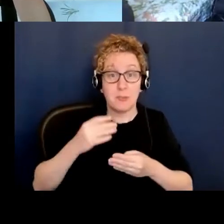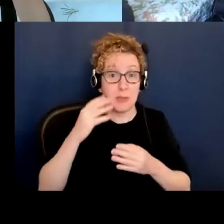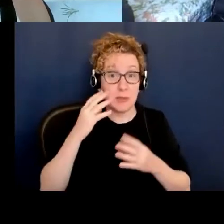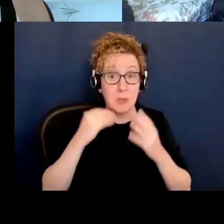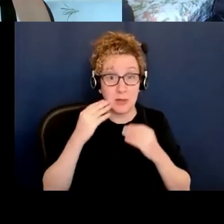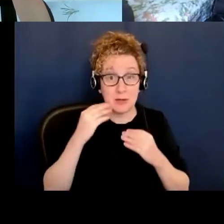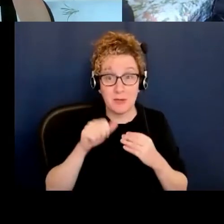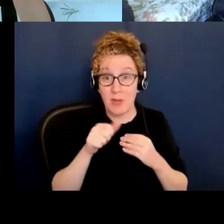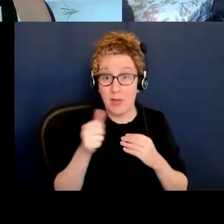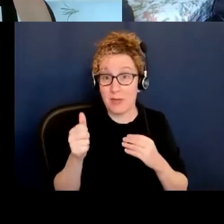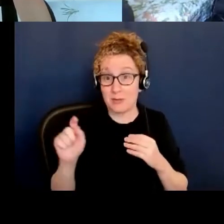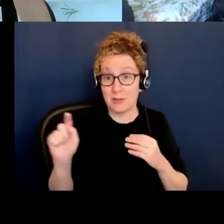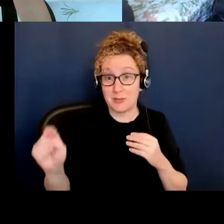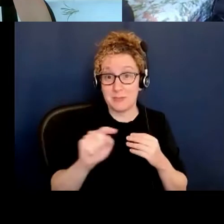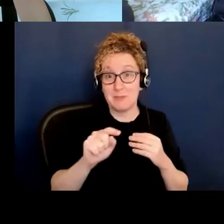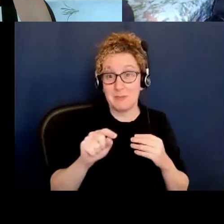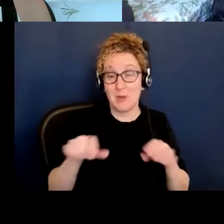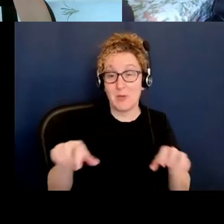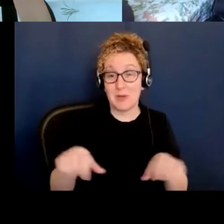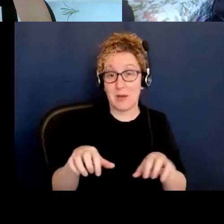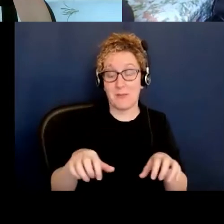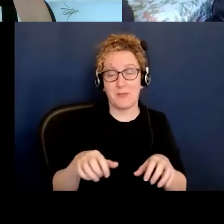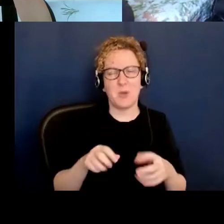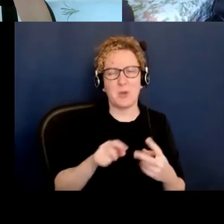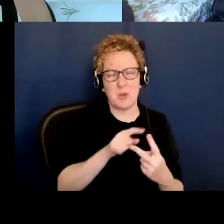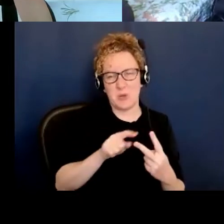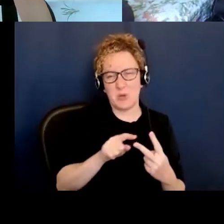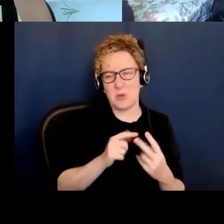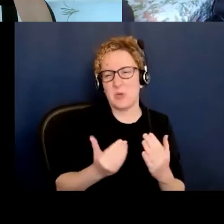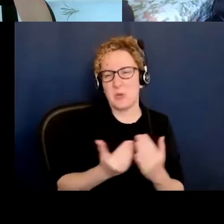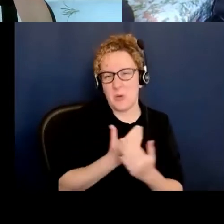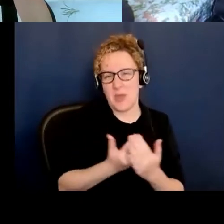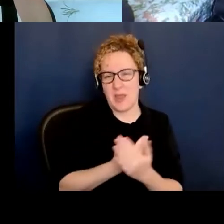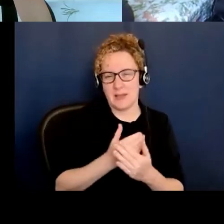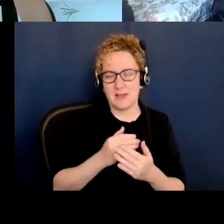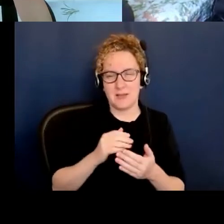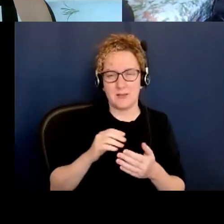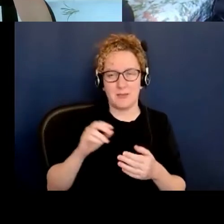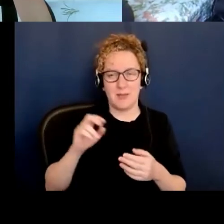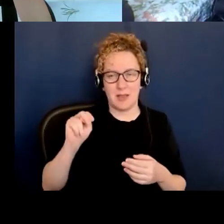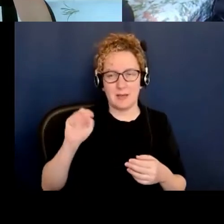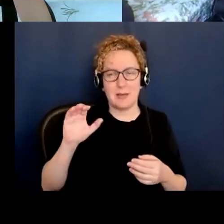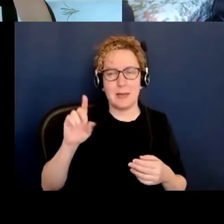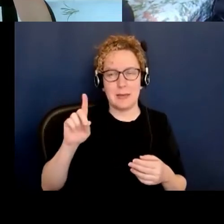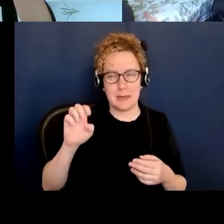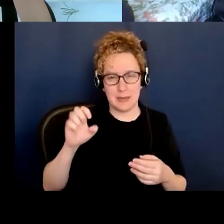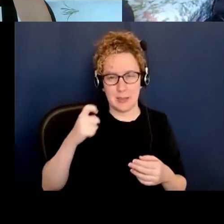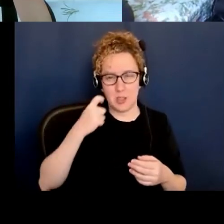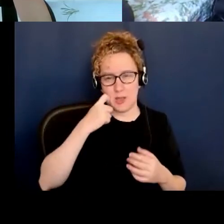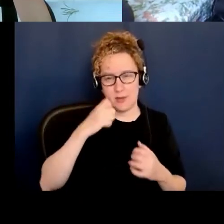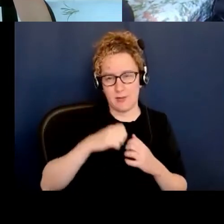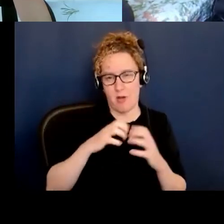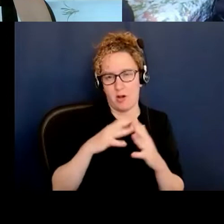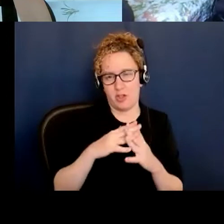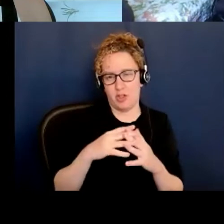it. So those are two new things that the Clearinghouse is really excited to have launched this past